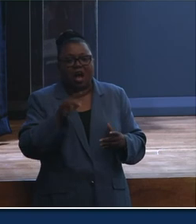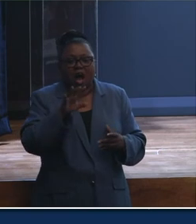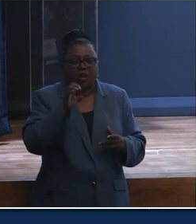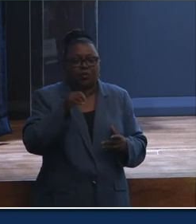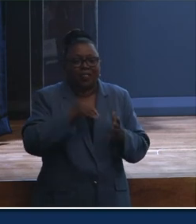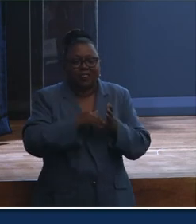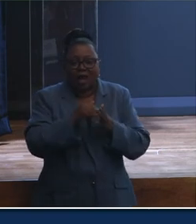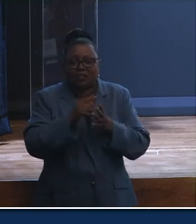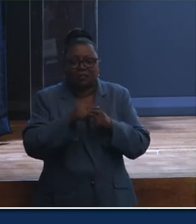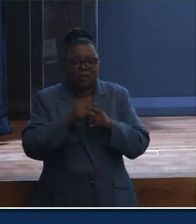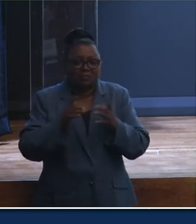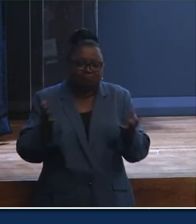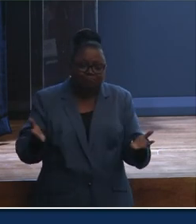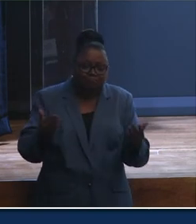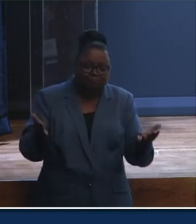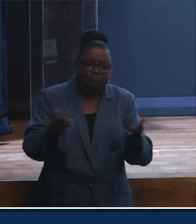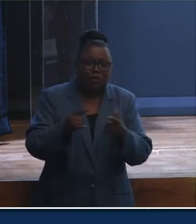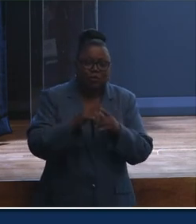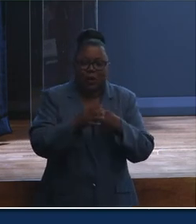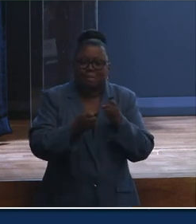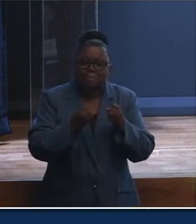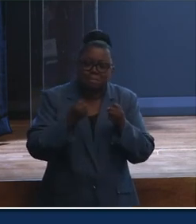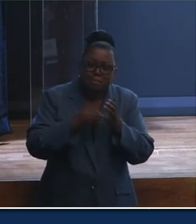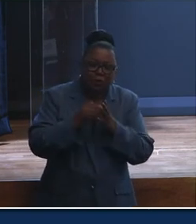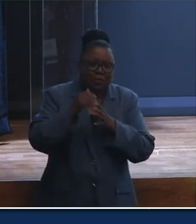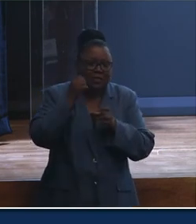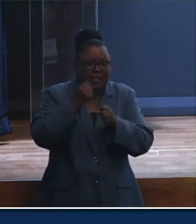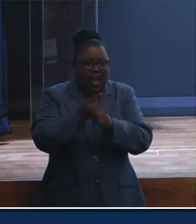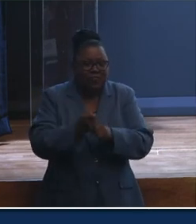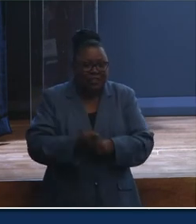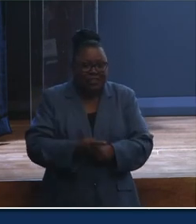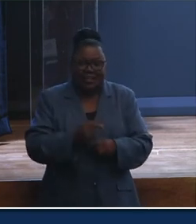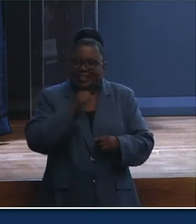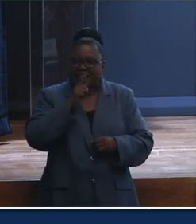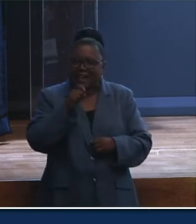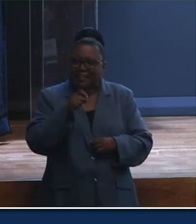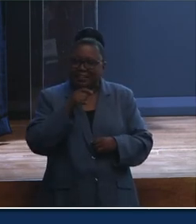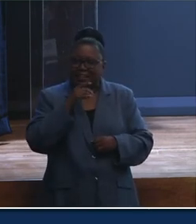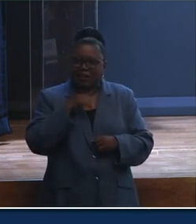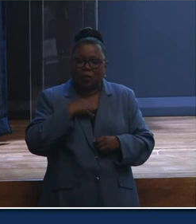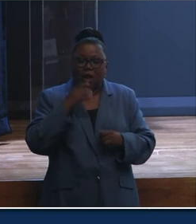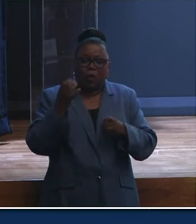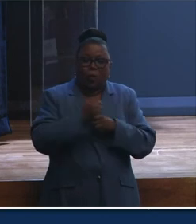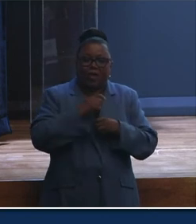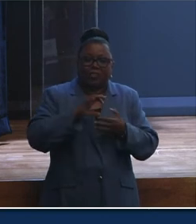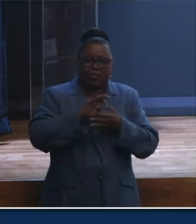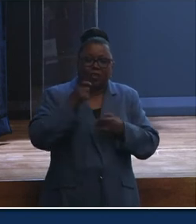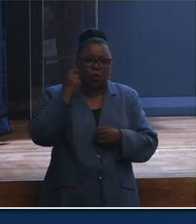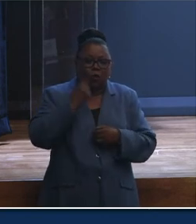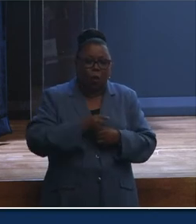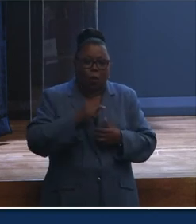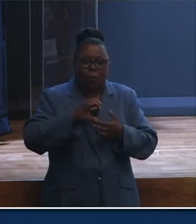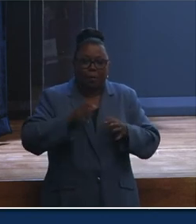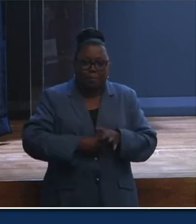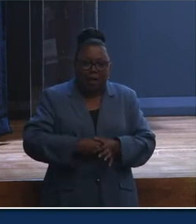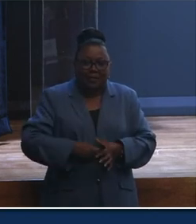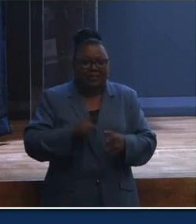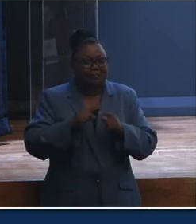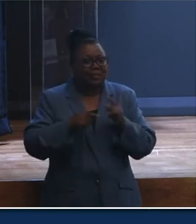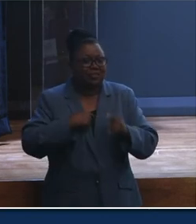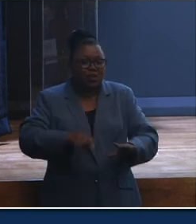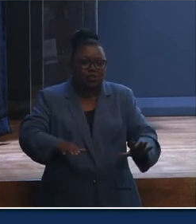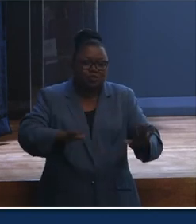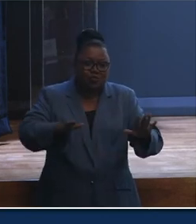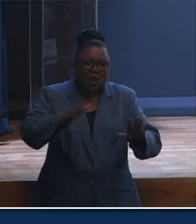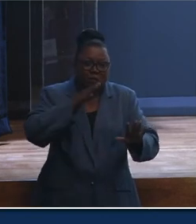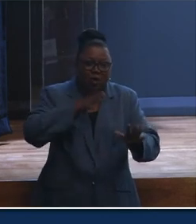of thousands being pumped into our country, millions every year. Not necessarily Olympic gold medalists or college scholarship athletes, but just great